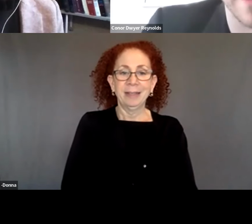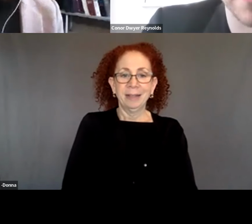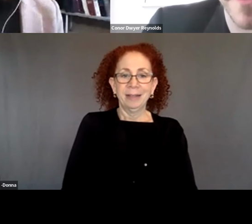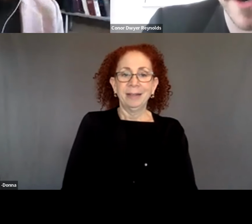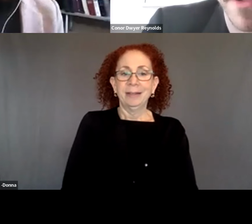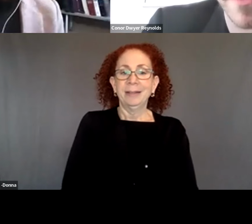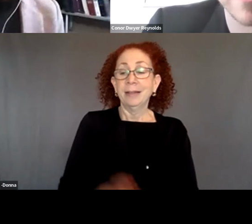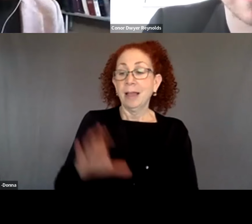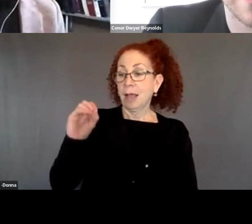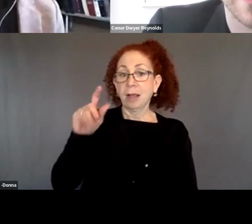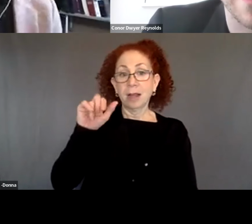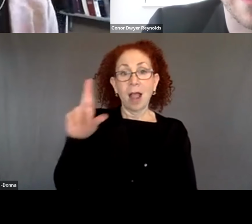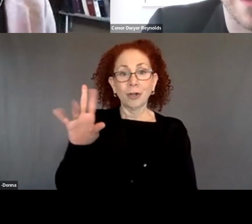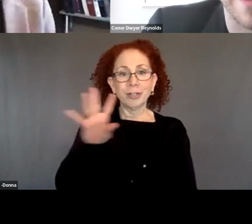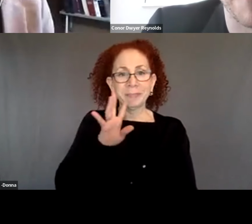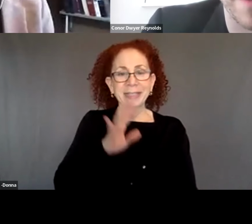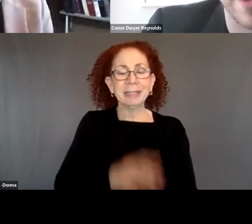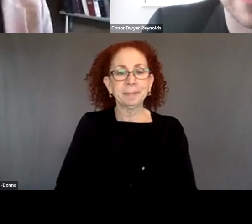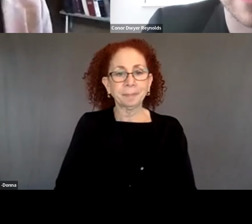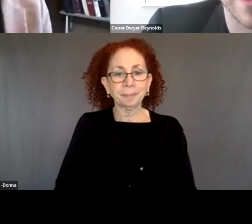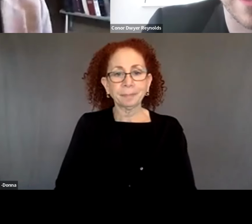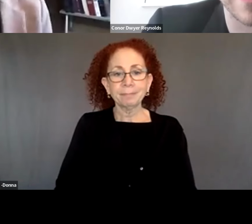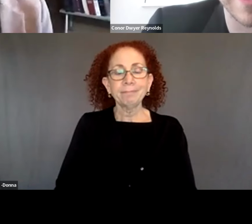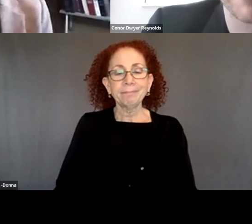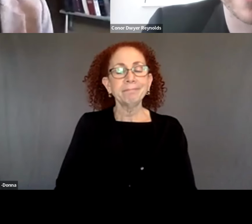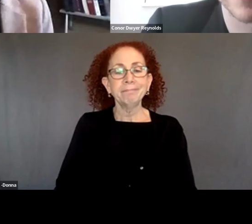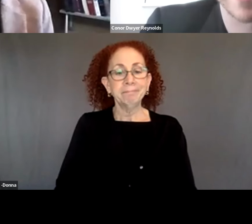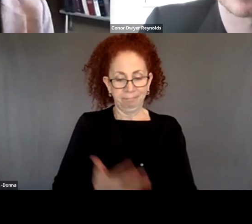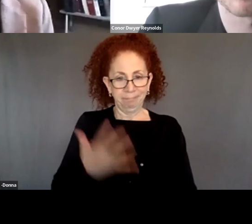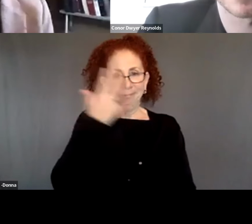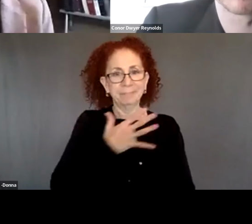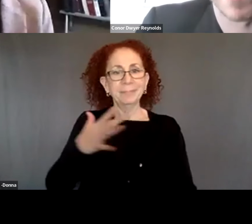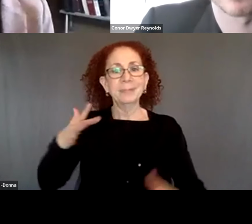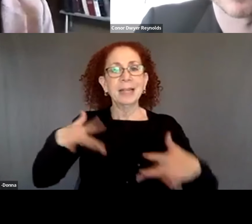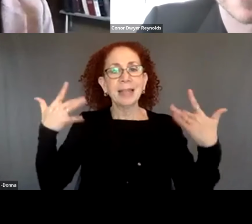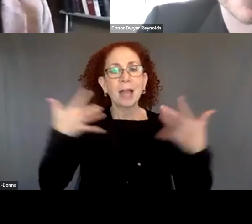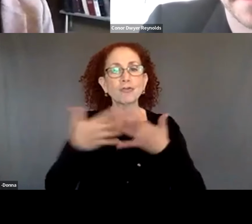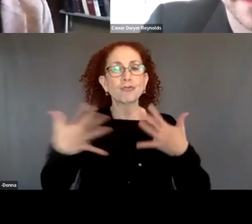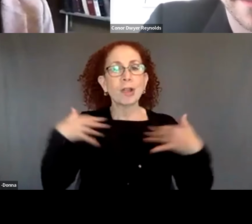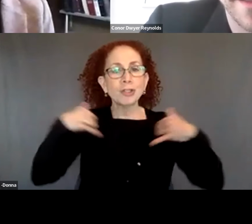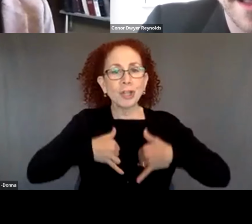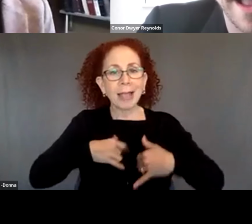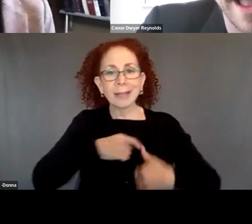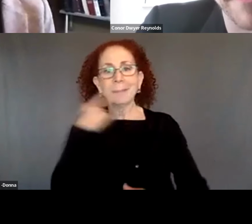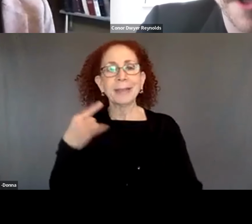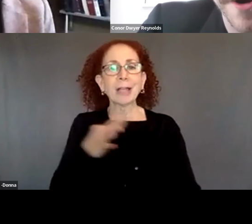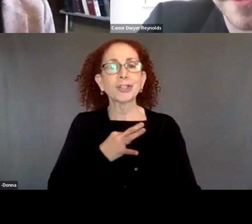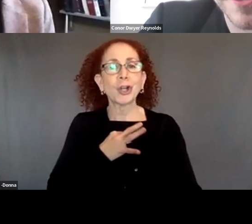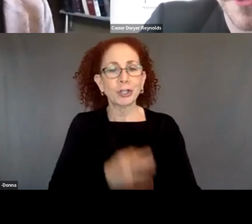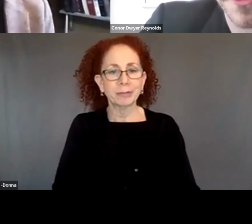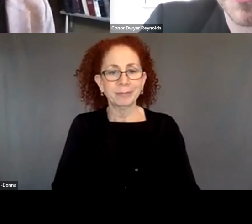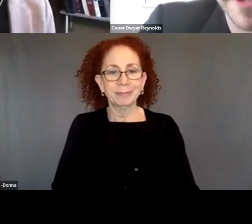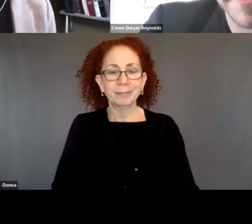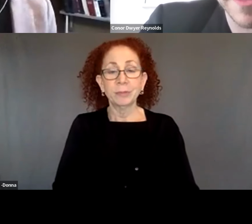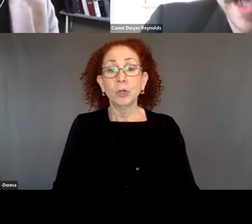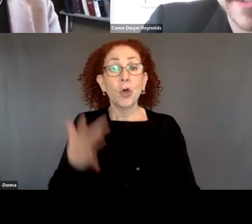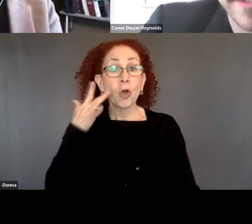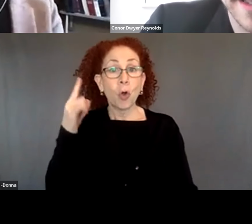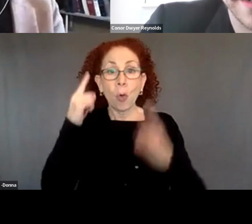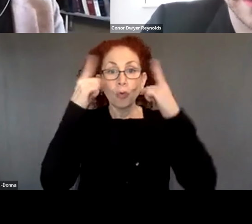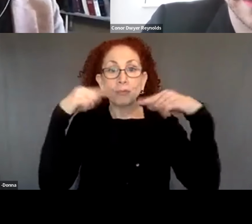This is Conor Dwyer Reynolds. I'm wearing a light gray jacket with a black shirt. I have large gold